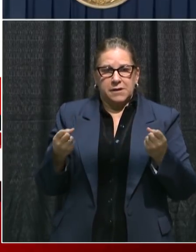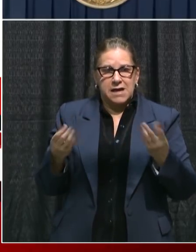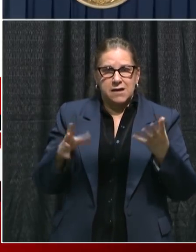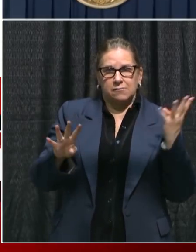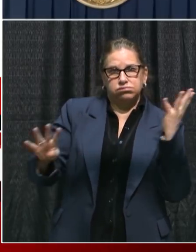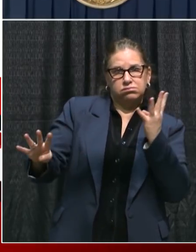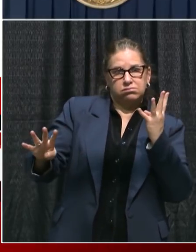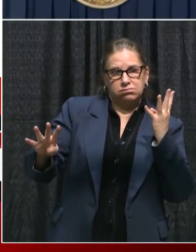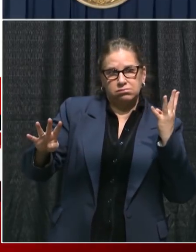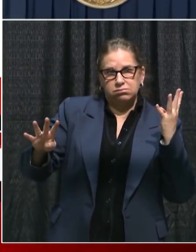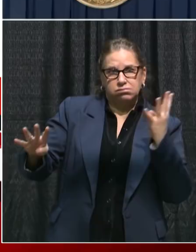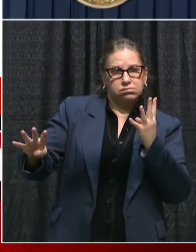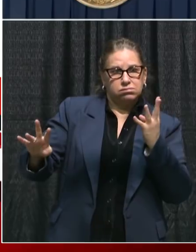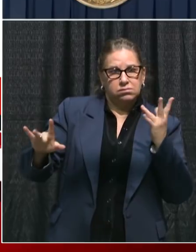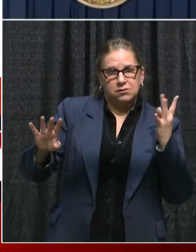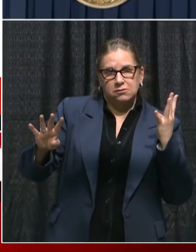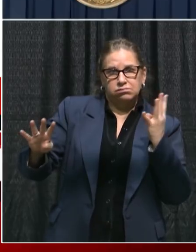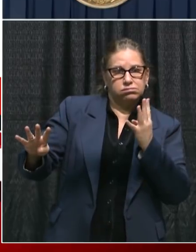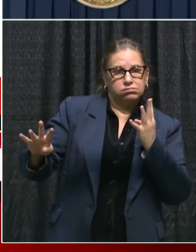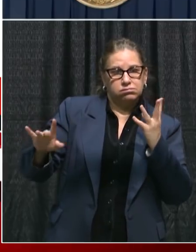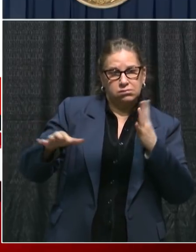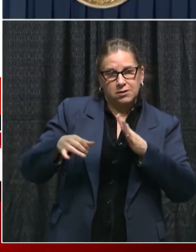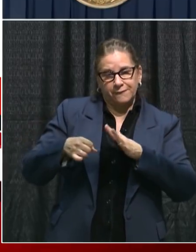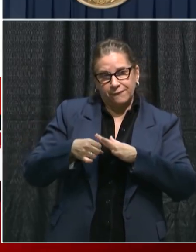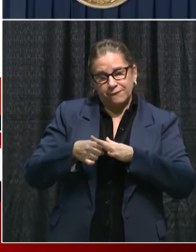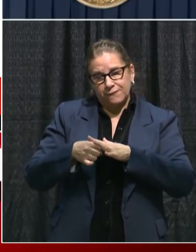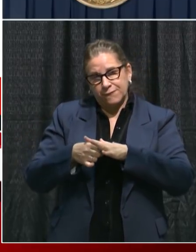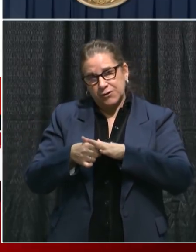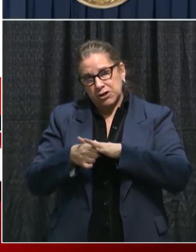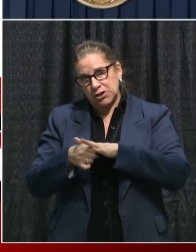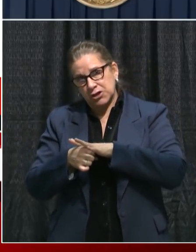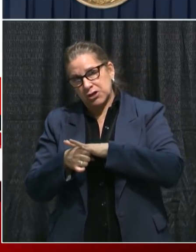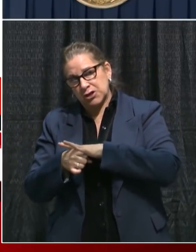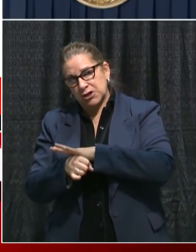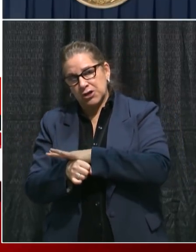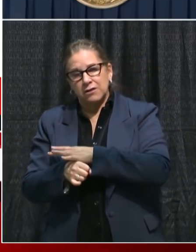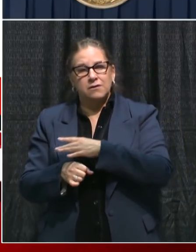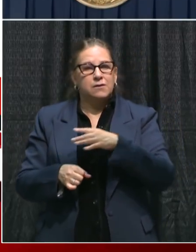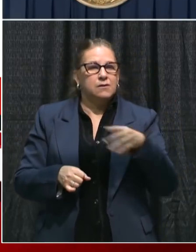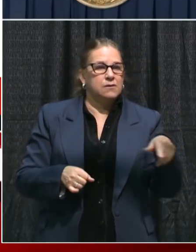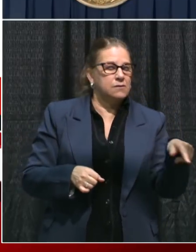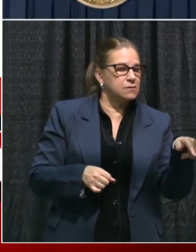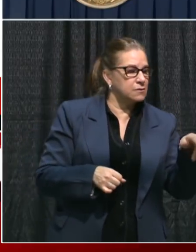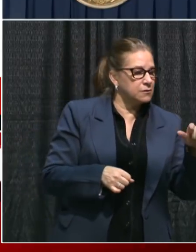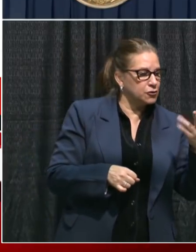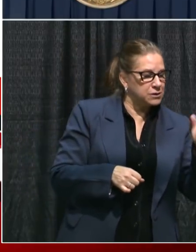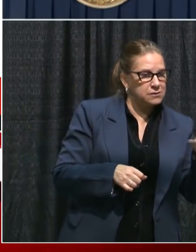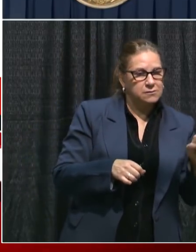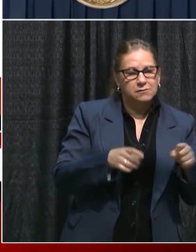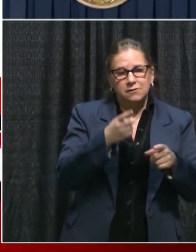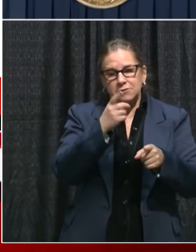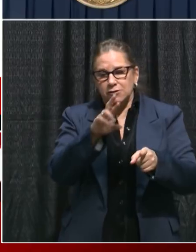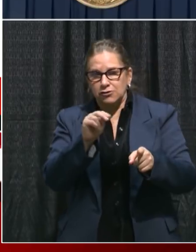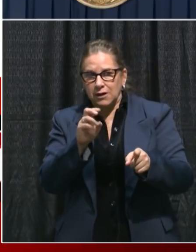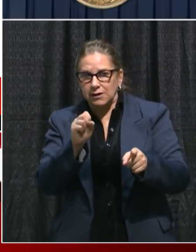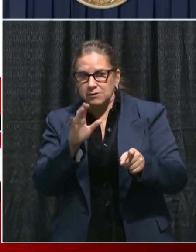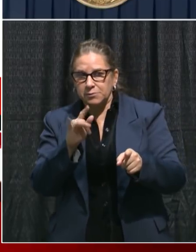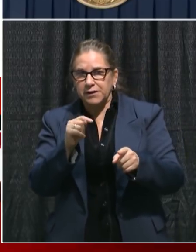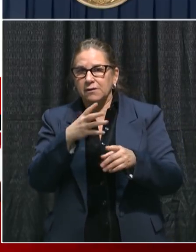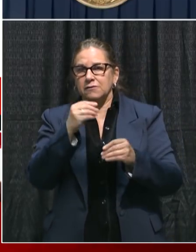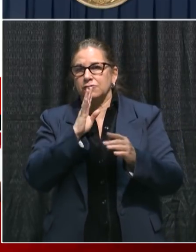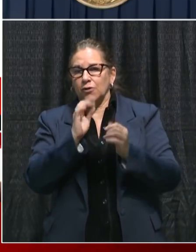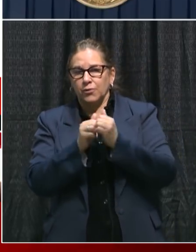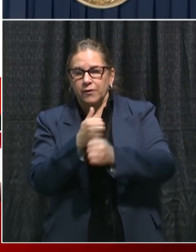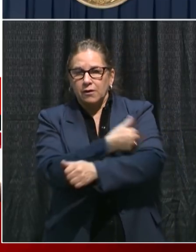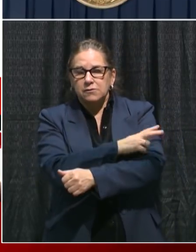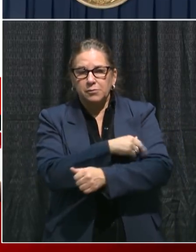is when Chris and his team with Dr. Nesbitt and all of the hospital providers, we have